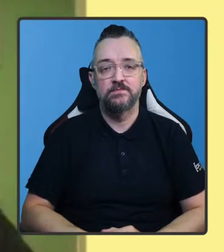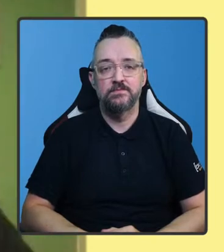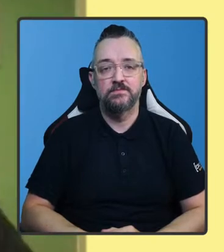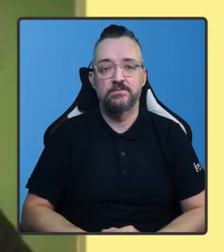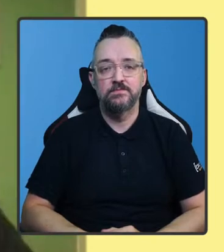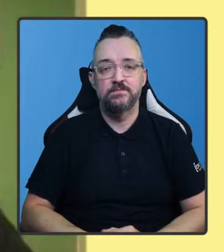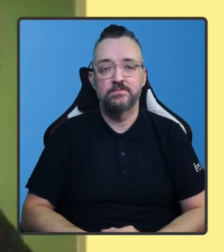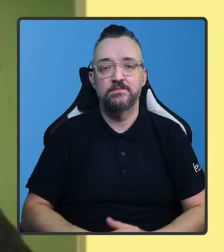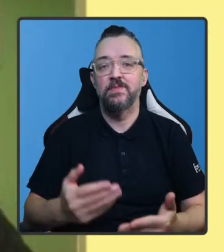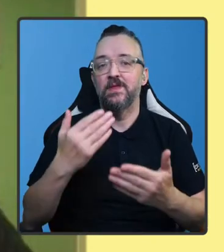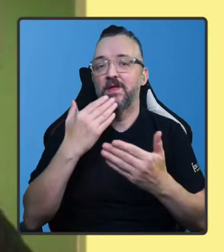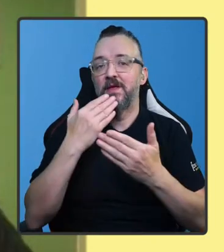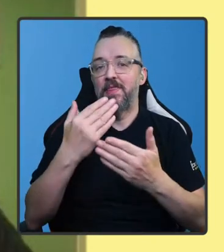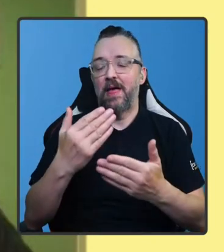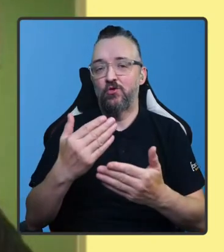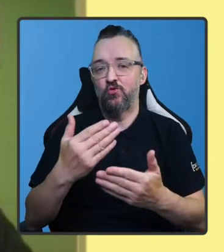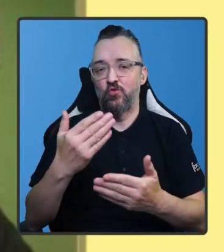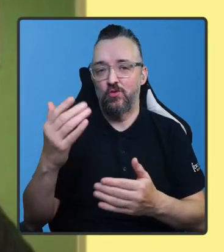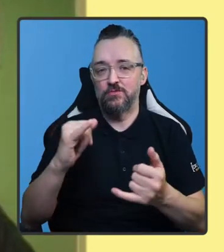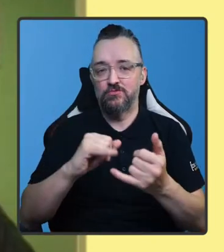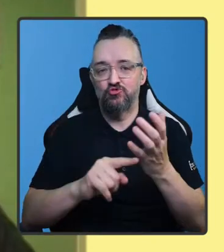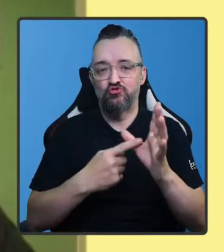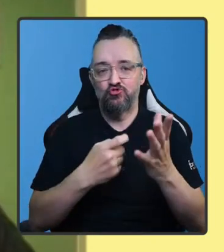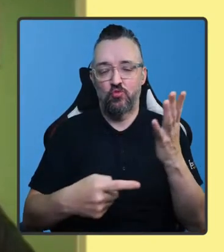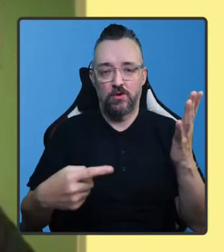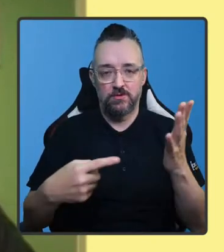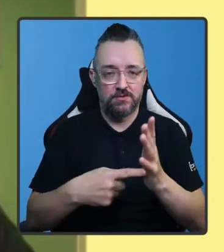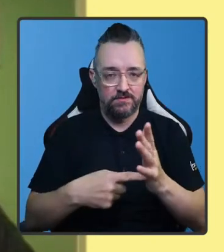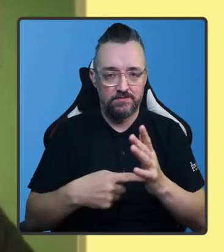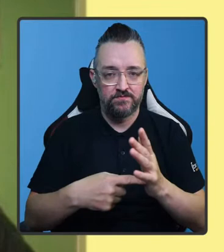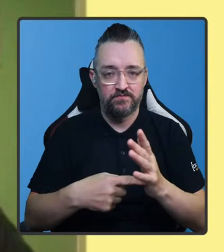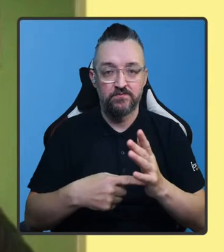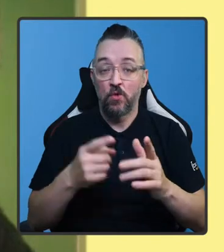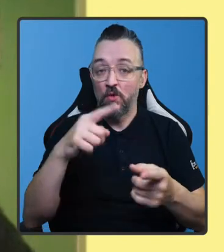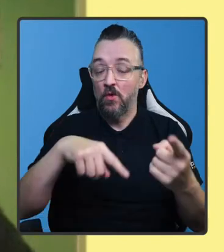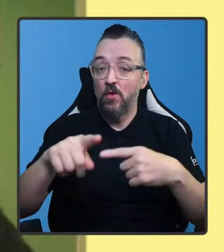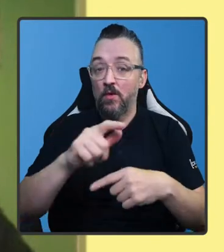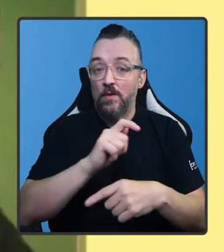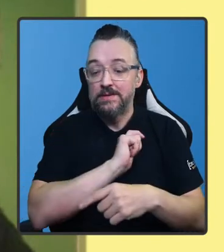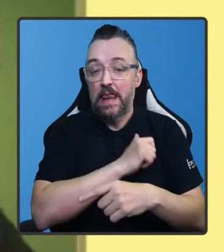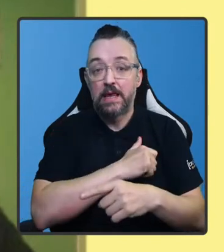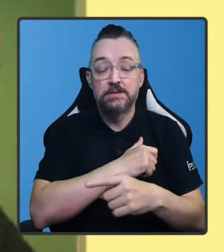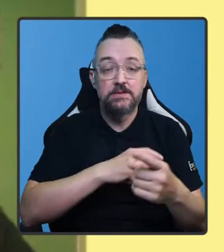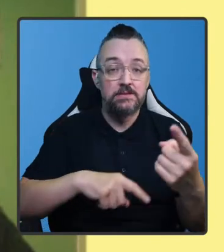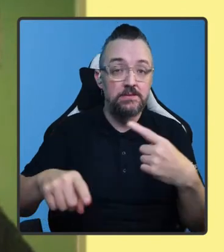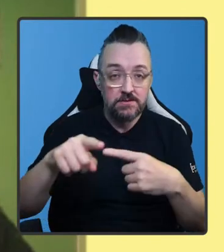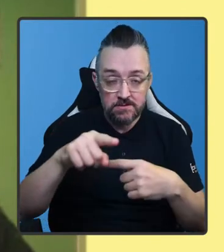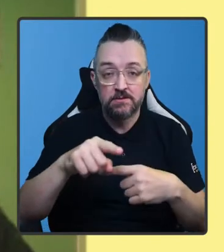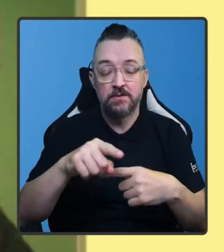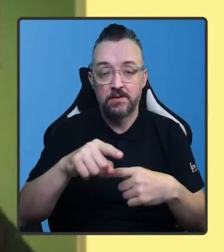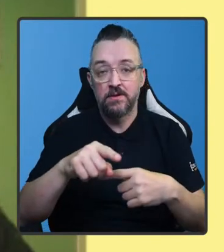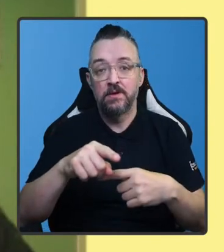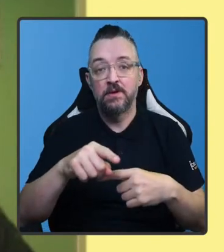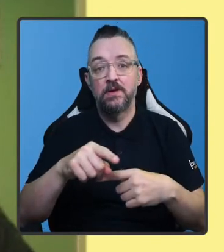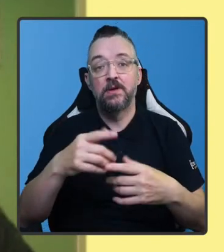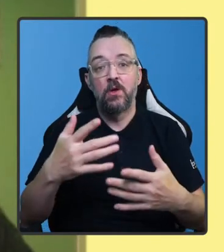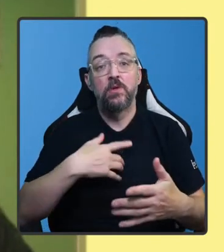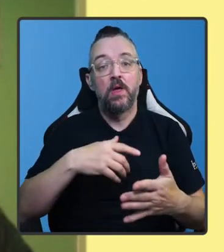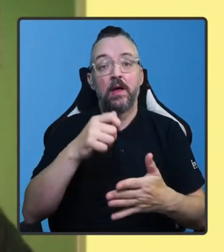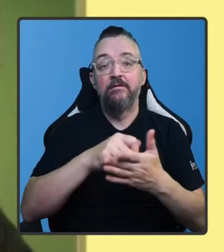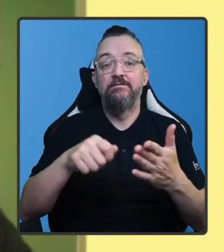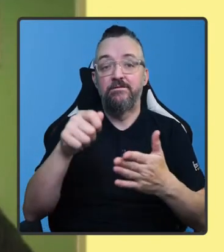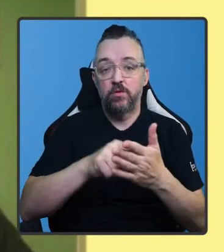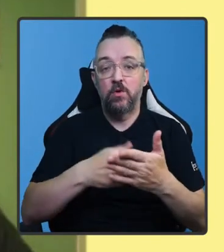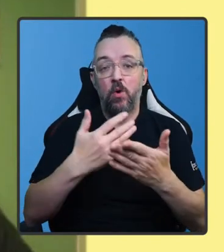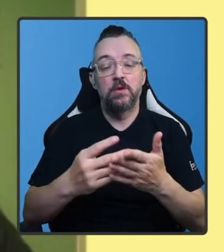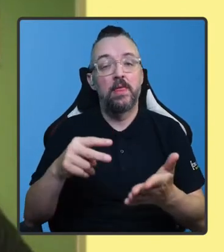Thank you very much for that, Stuart. So delegates, with that, let's vote on the